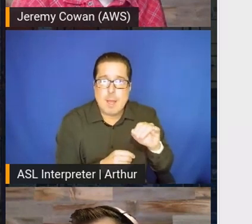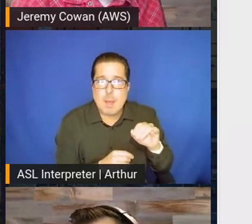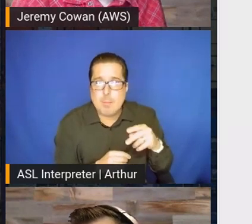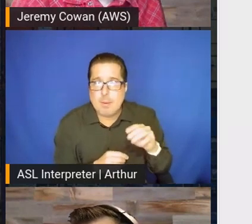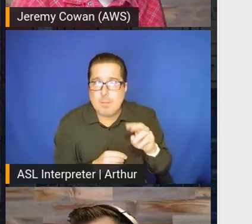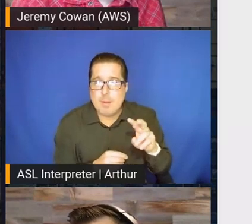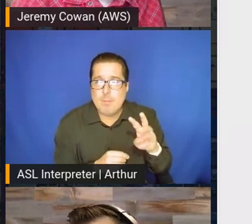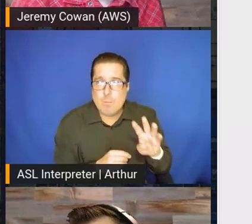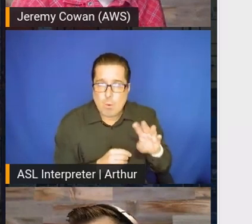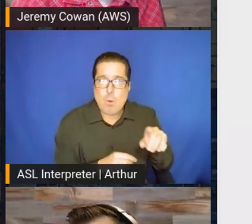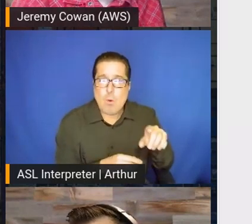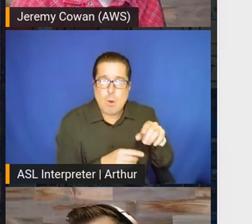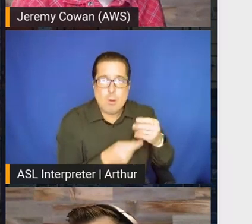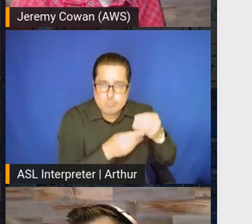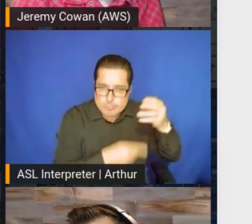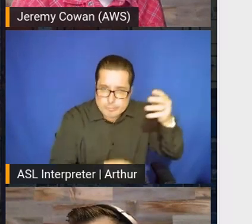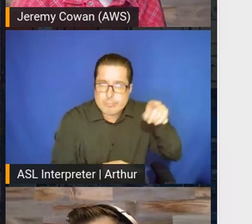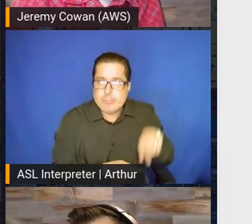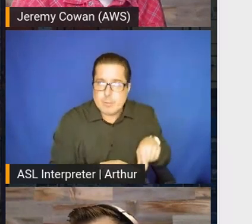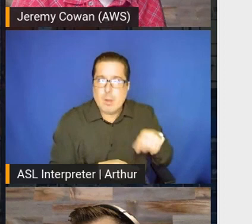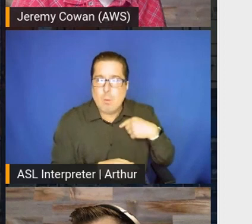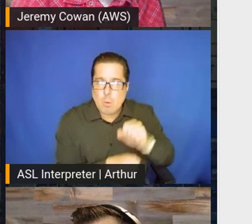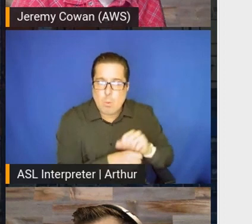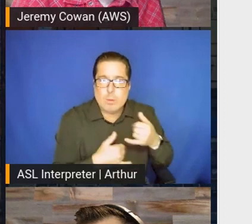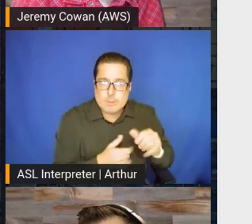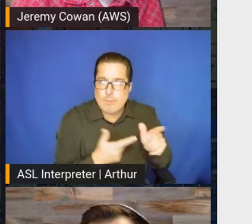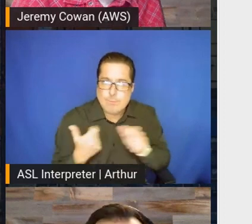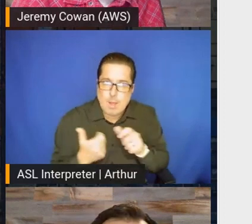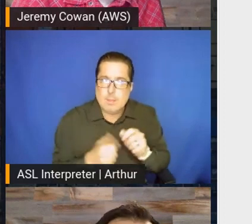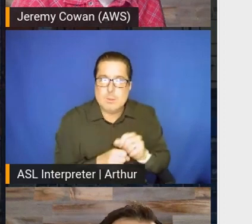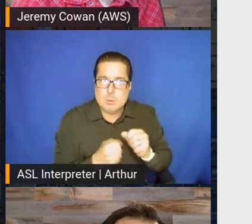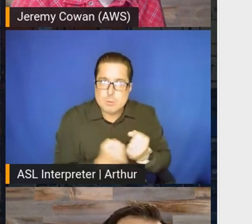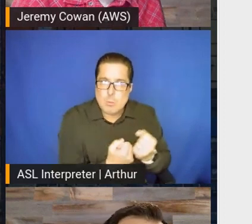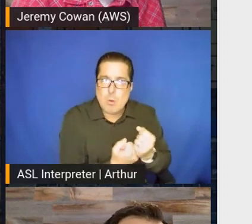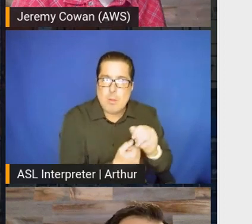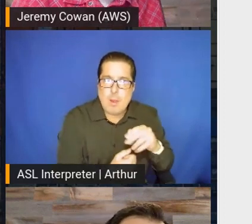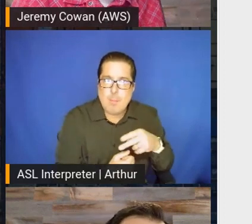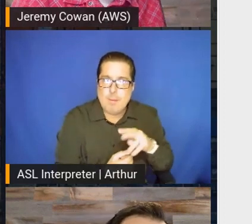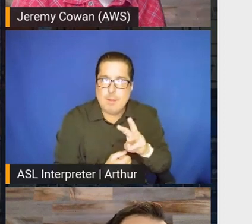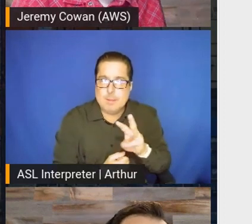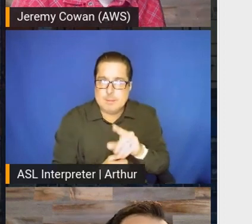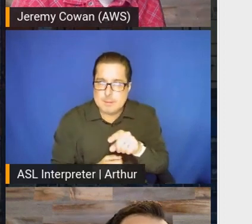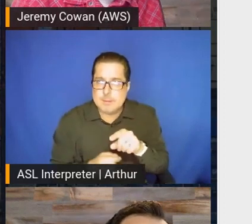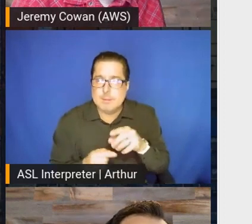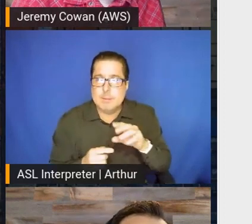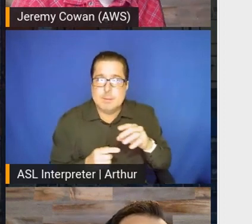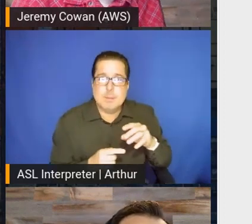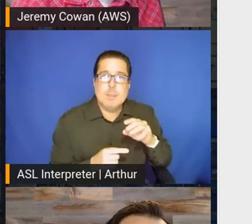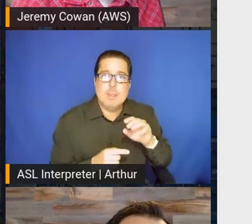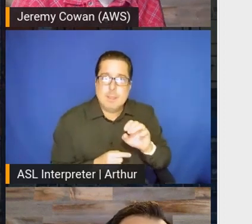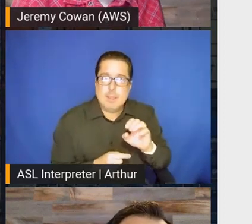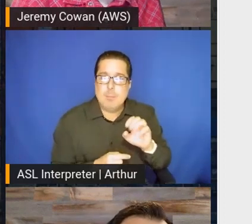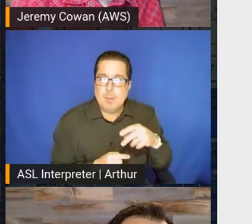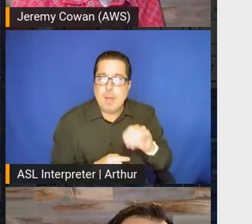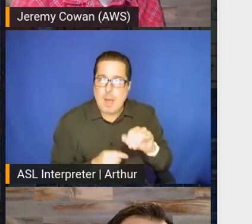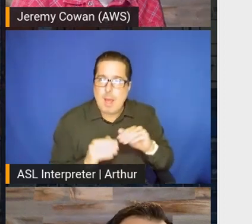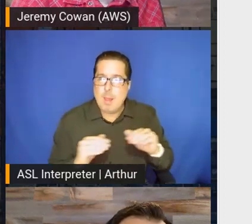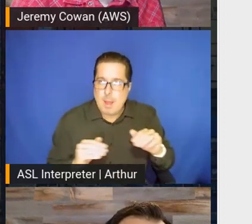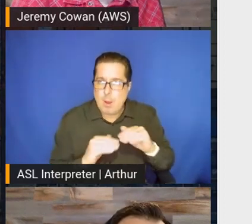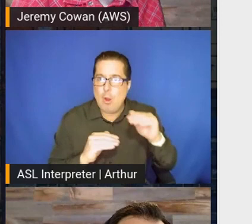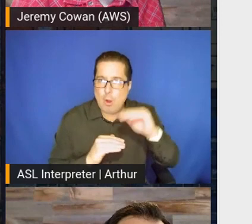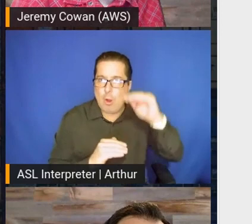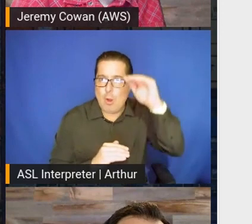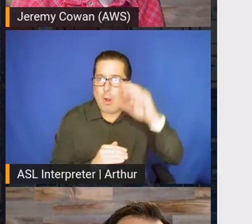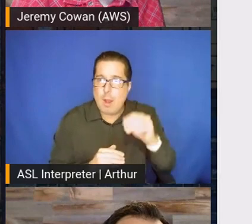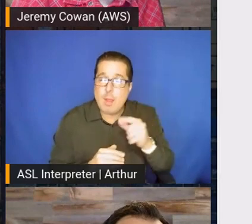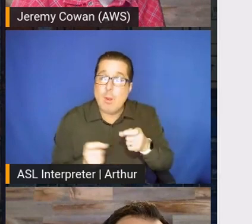actually working fast to support the IPv6 at the API layer, wherein the Kubernetes control